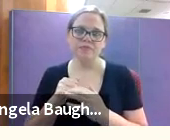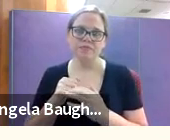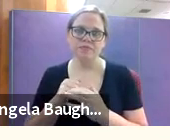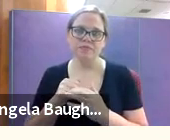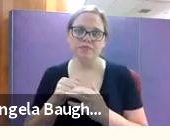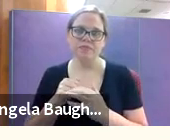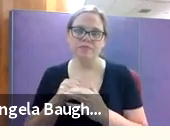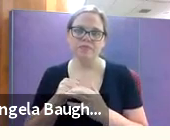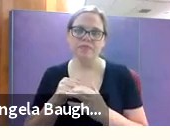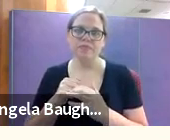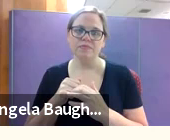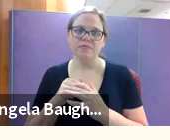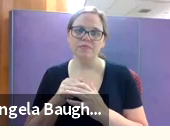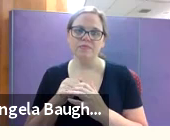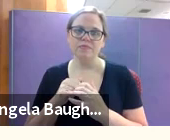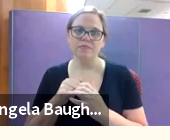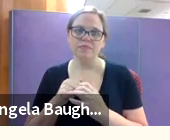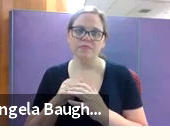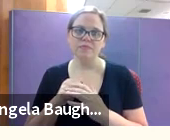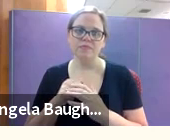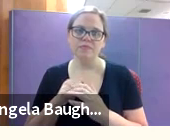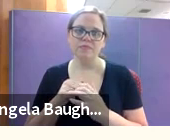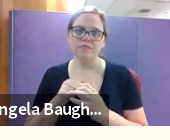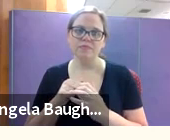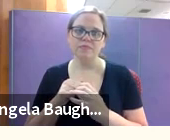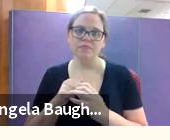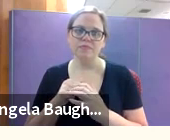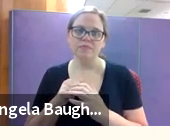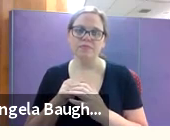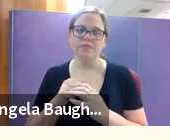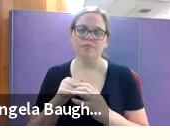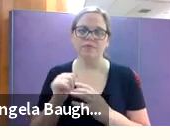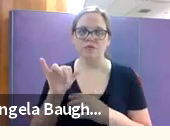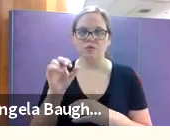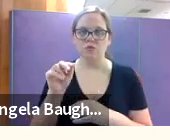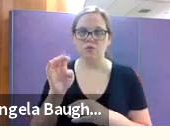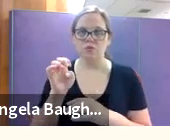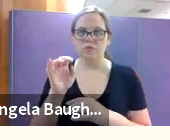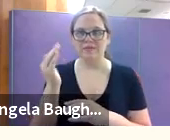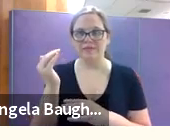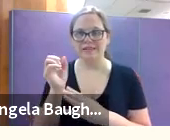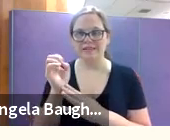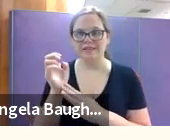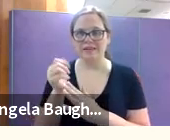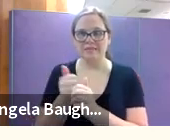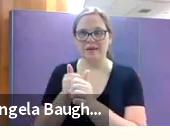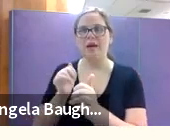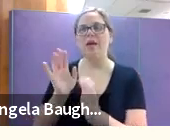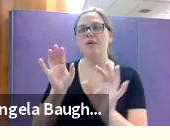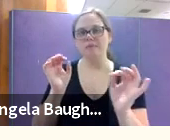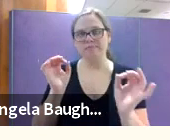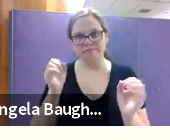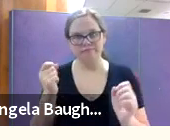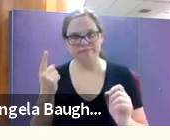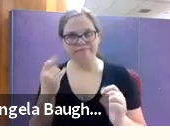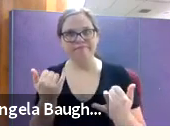Oh, there we go. Okay. Donna, the YouTube runs about 15 seconds behind. Yeah, I got it now. Thank you.